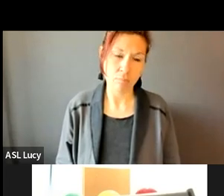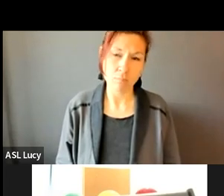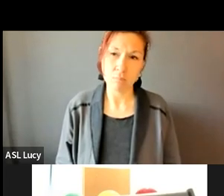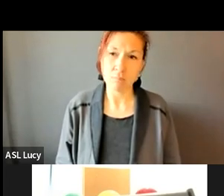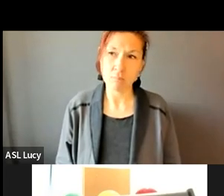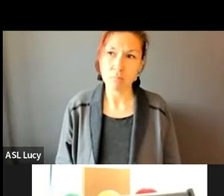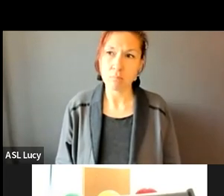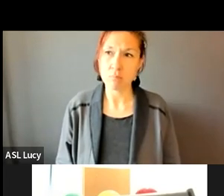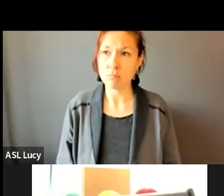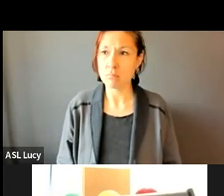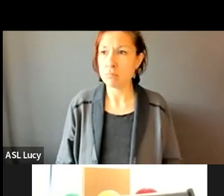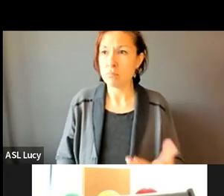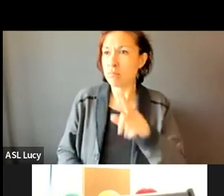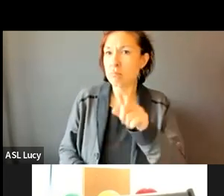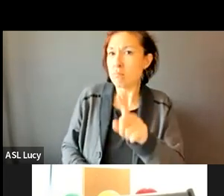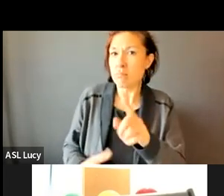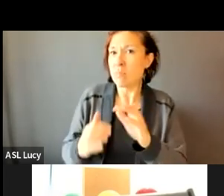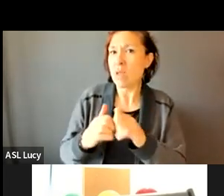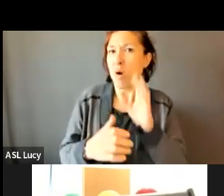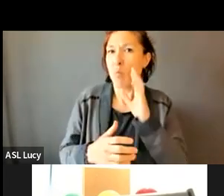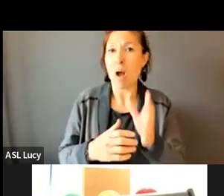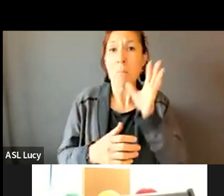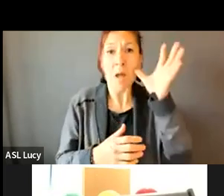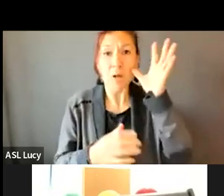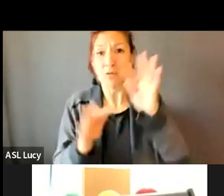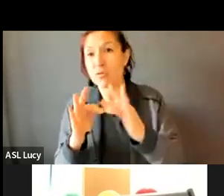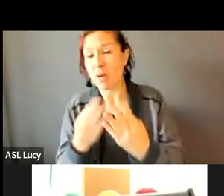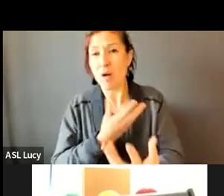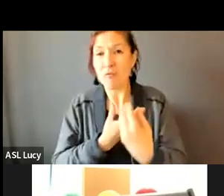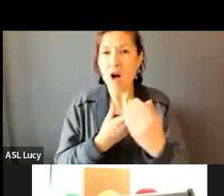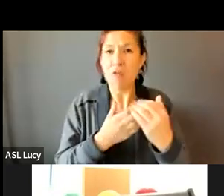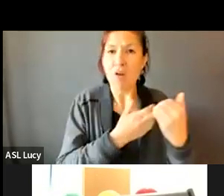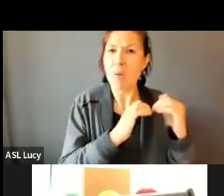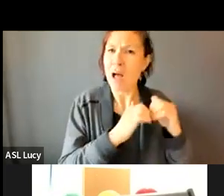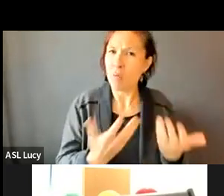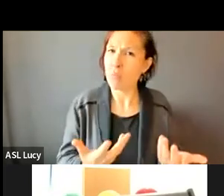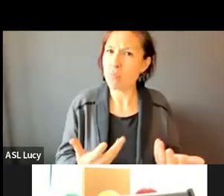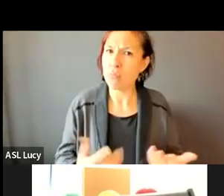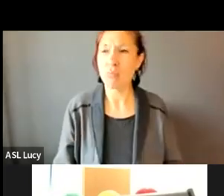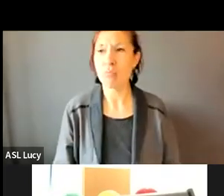how are you going to involve parents and families in those decisions